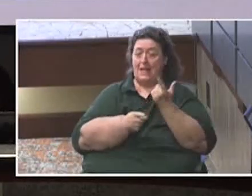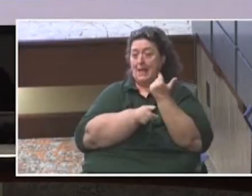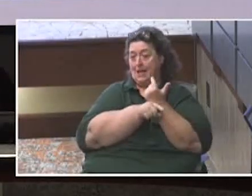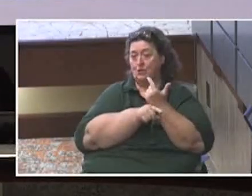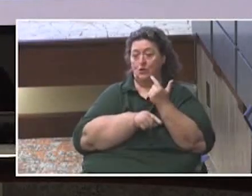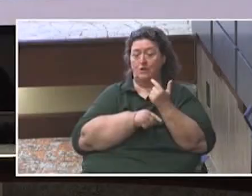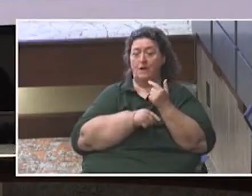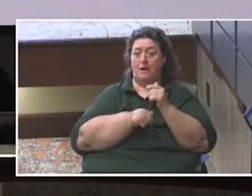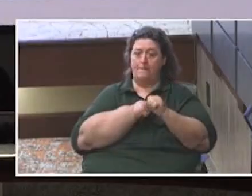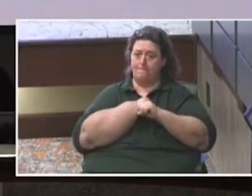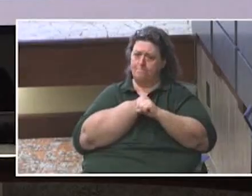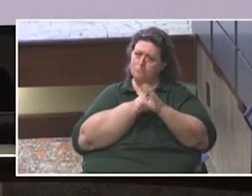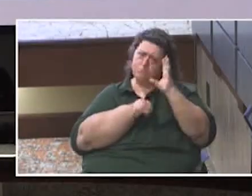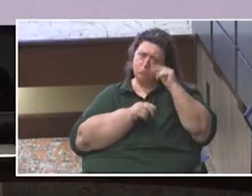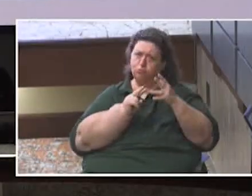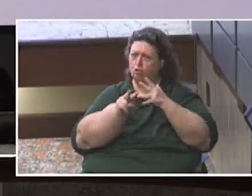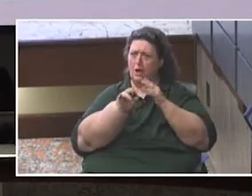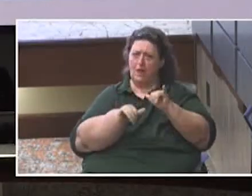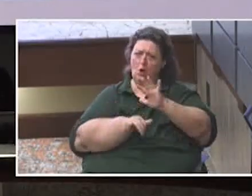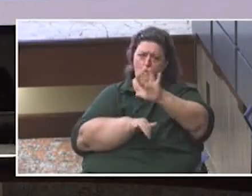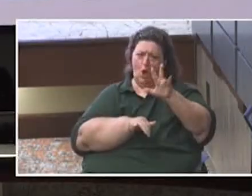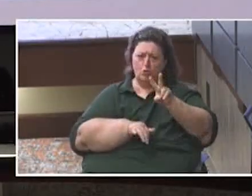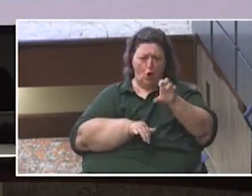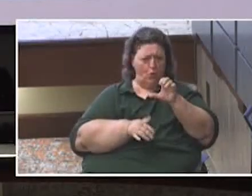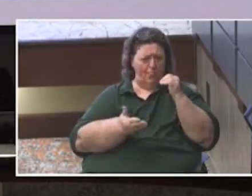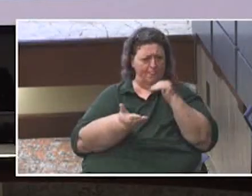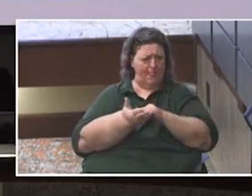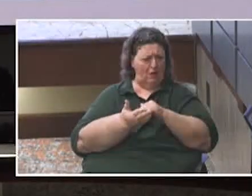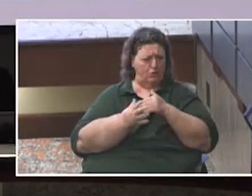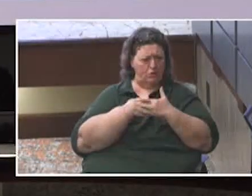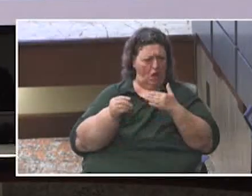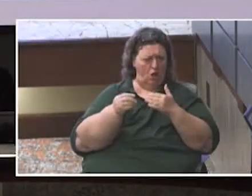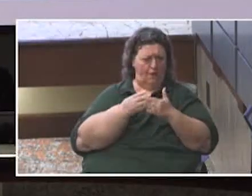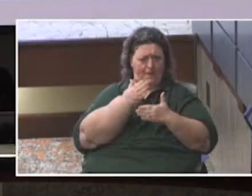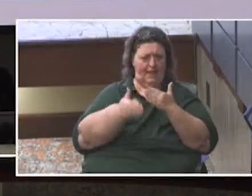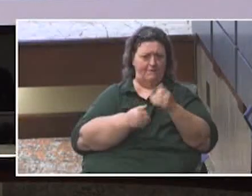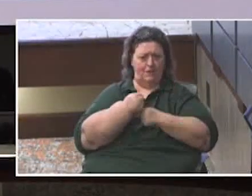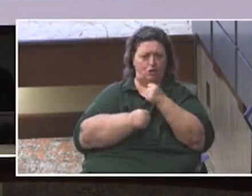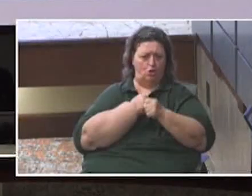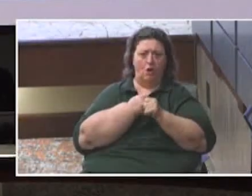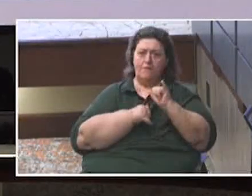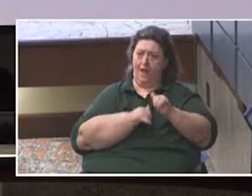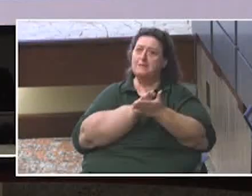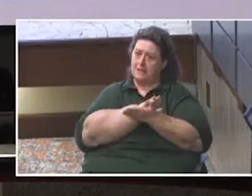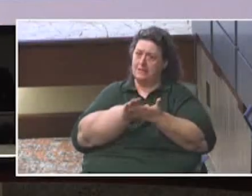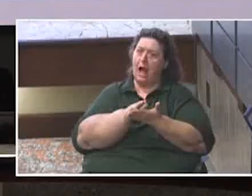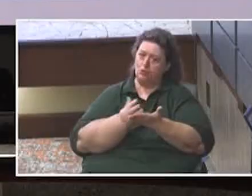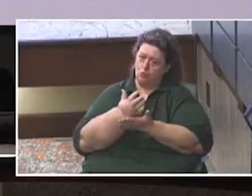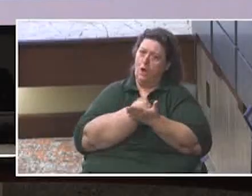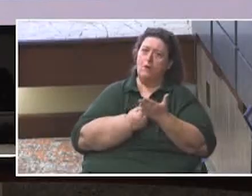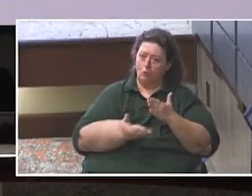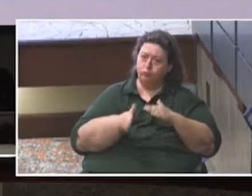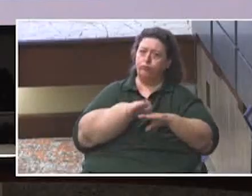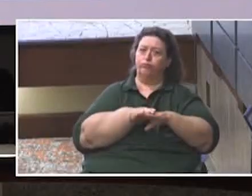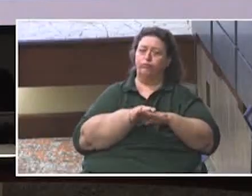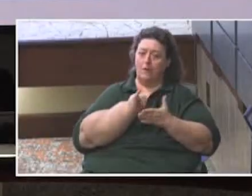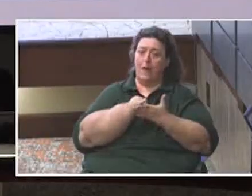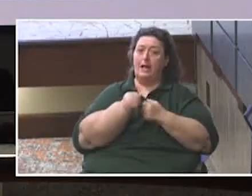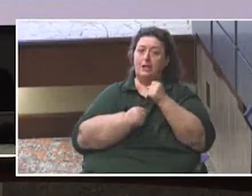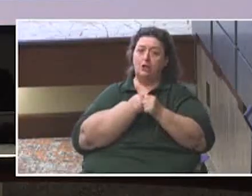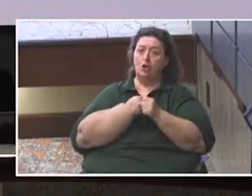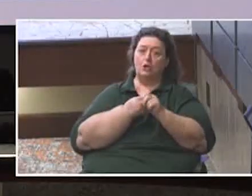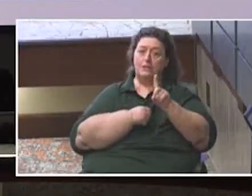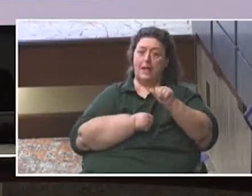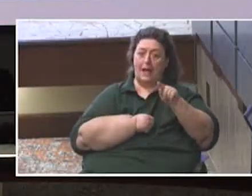We're projecting that to be around $200,000 by the end of the year. So that's a nice revenue pickup. Our year-to-date cargo hangar